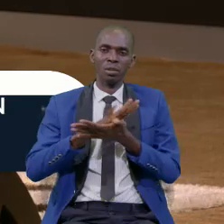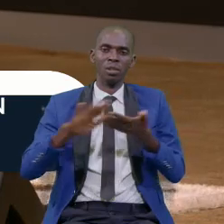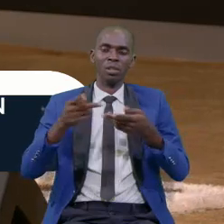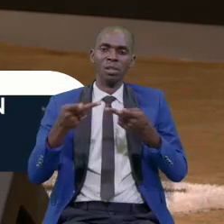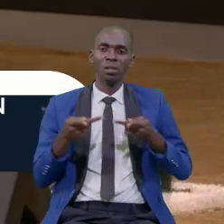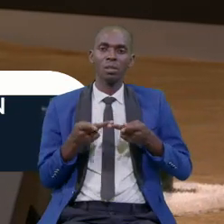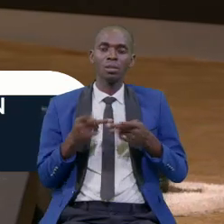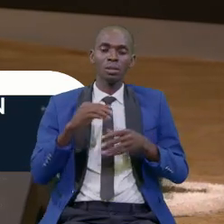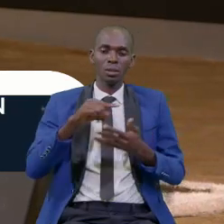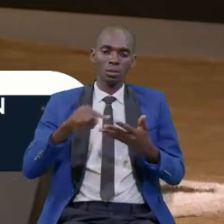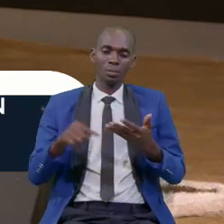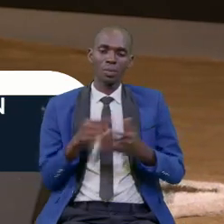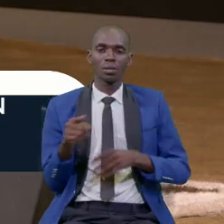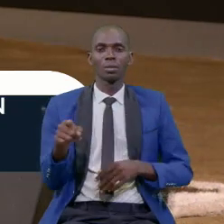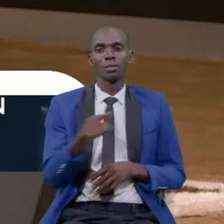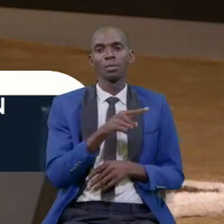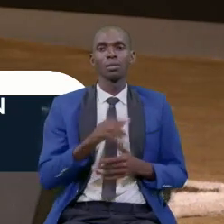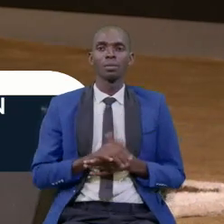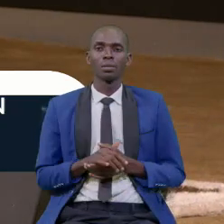the midst of them